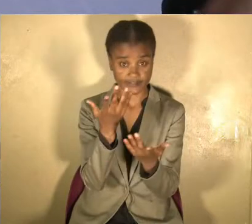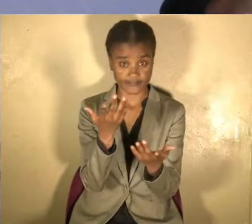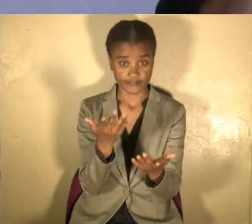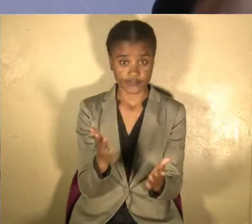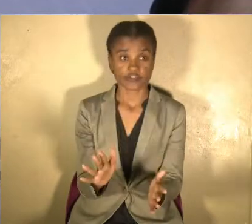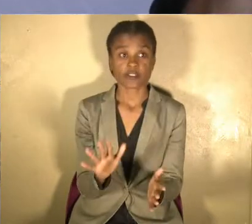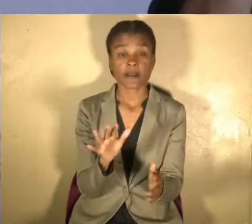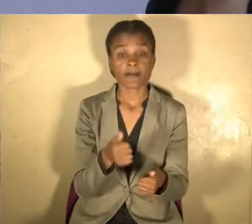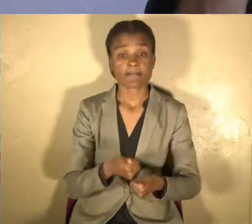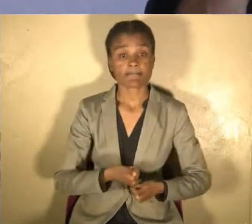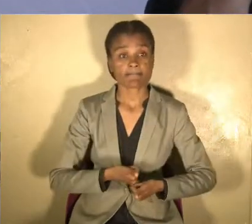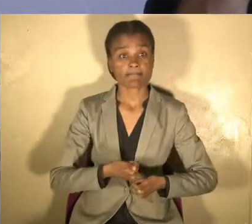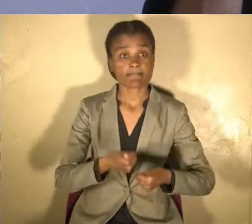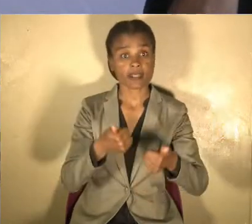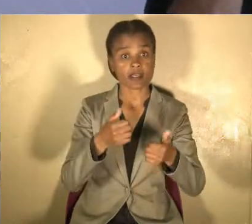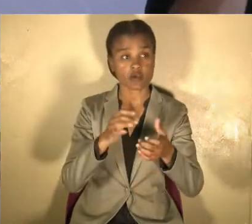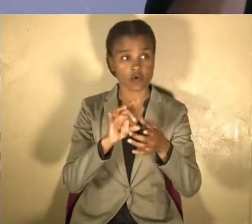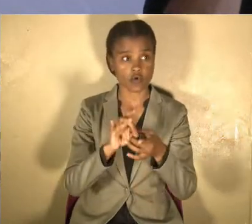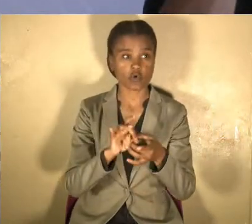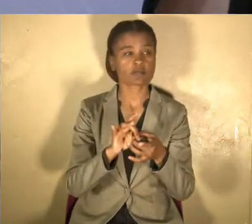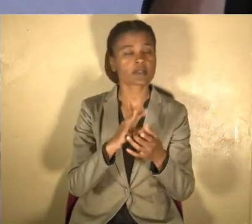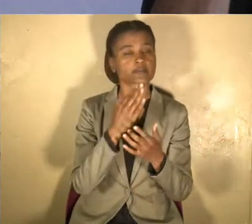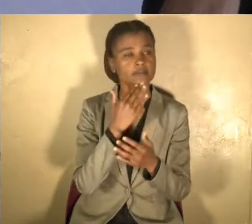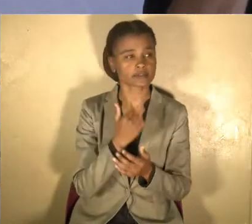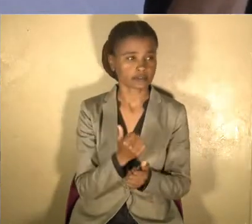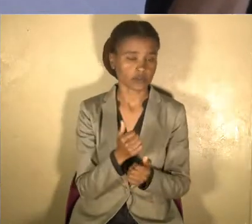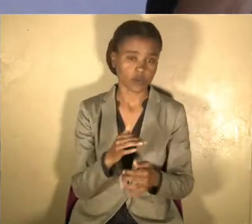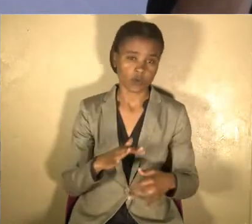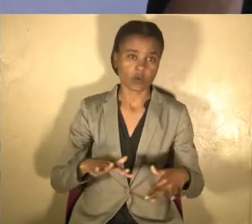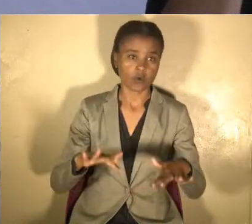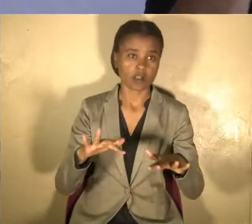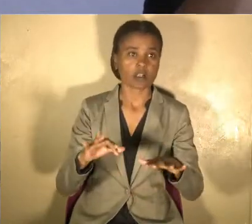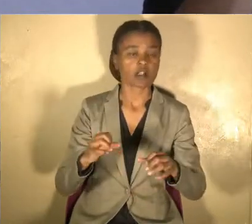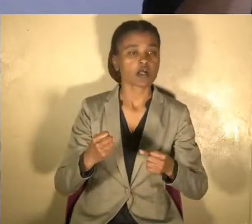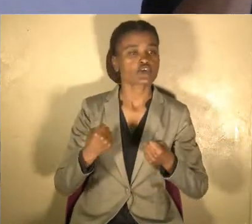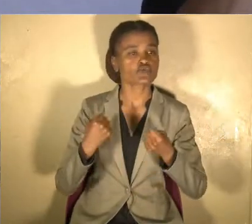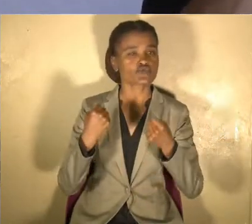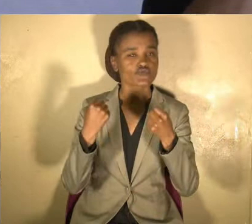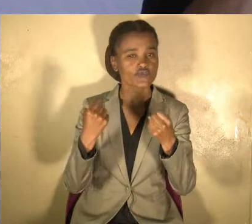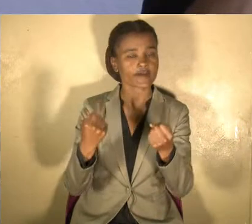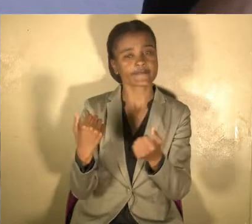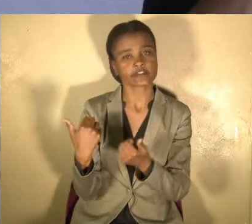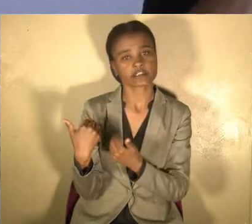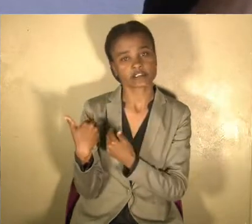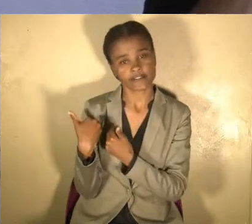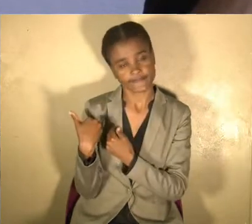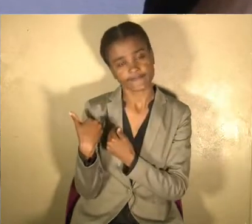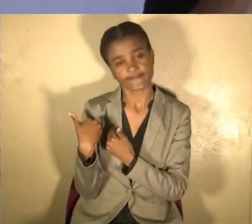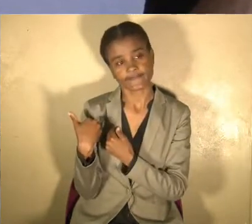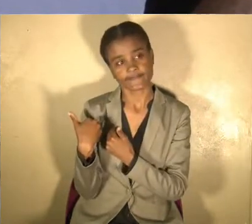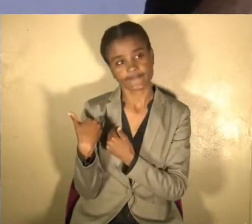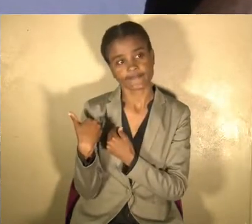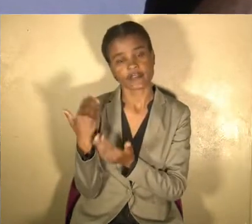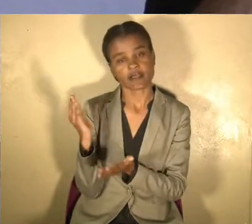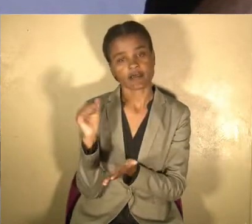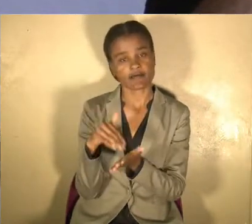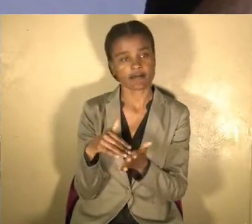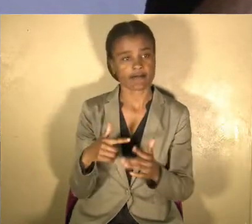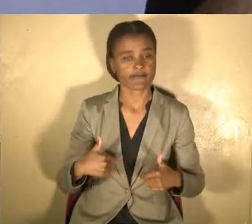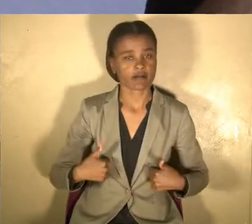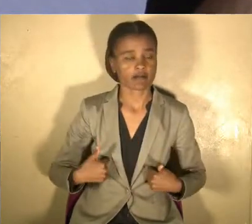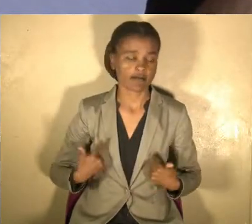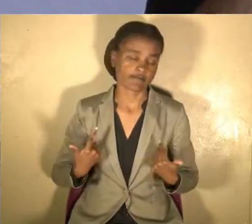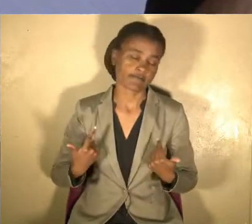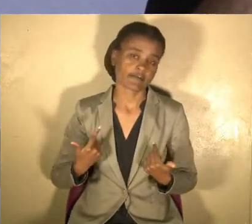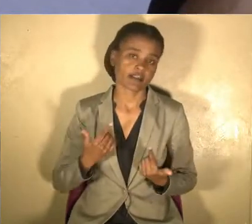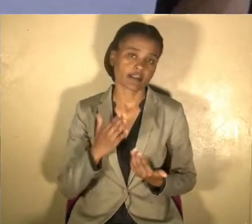back homes, can we drive safely and arrive alive? And